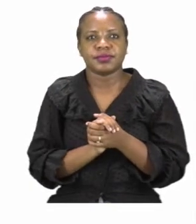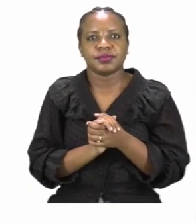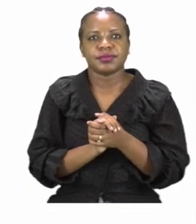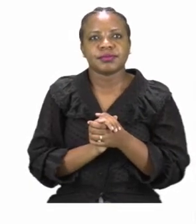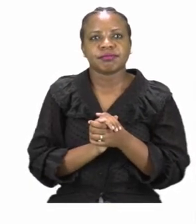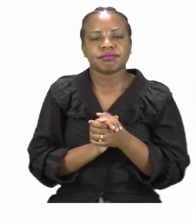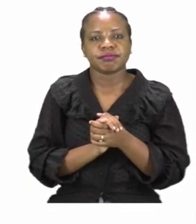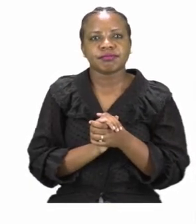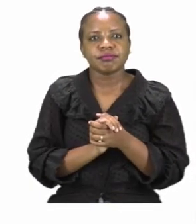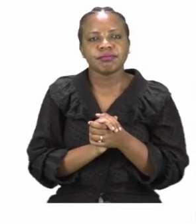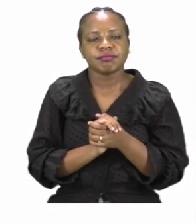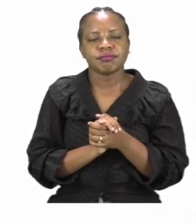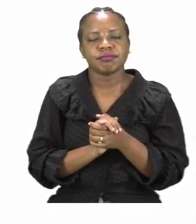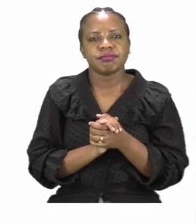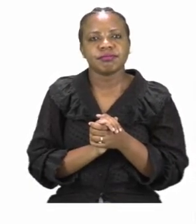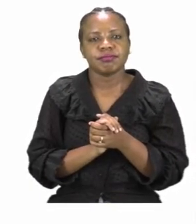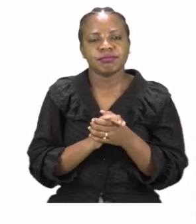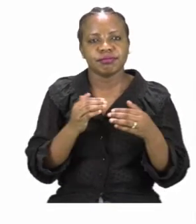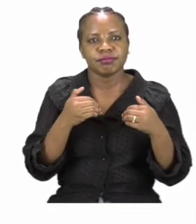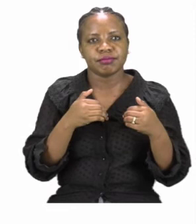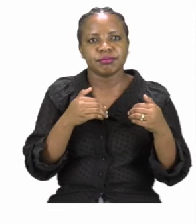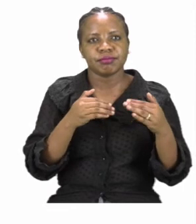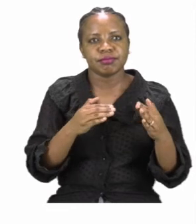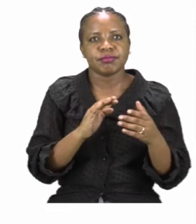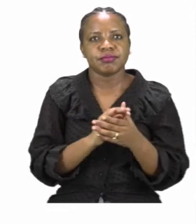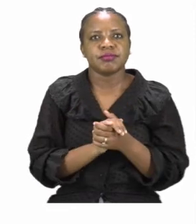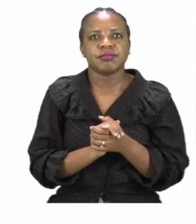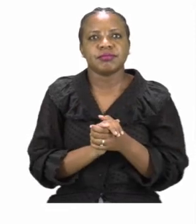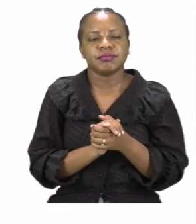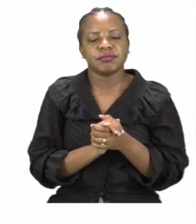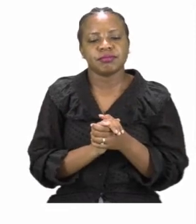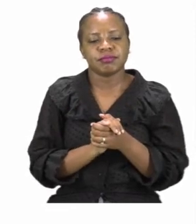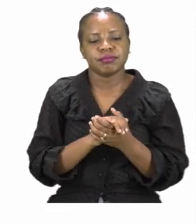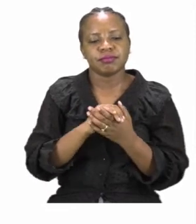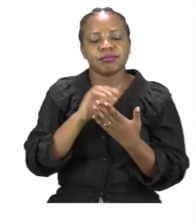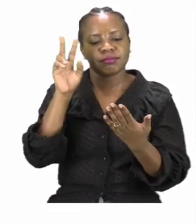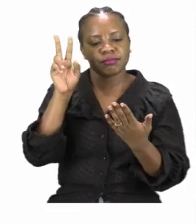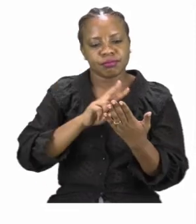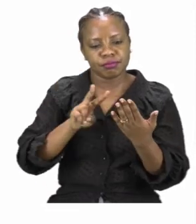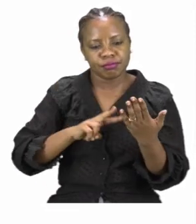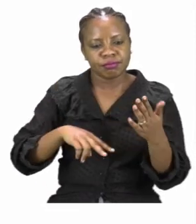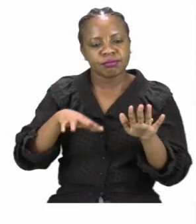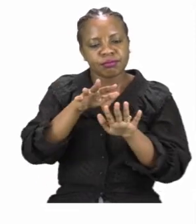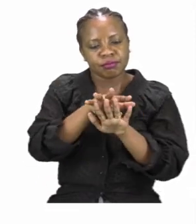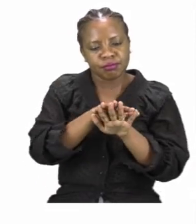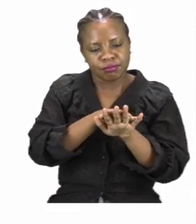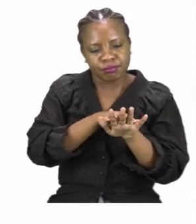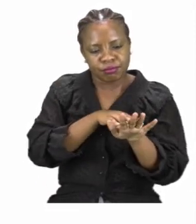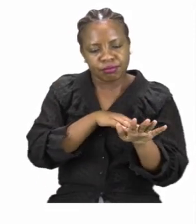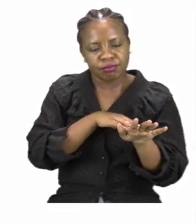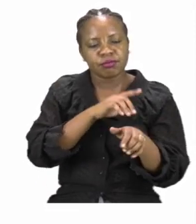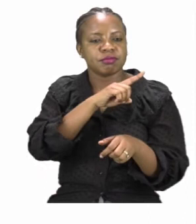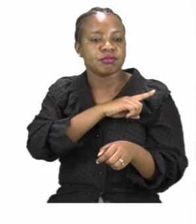We are going to start our story, and this time I will be a little bit slower so that you can find your answers as we